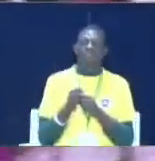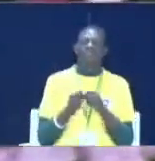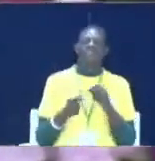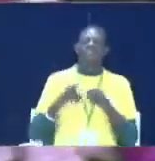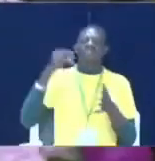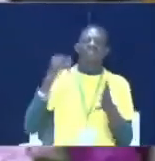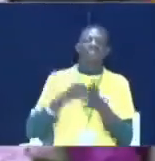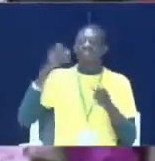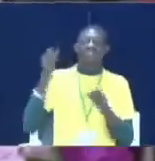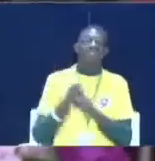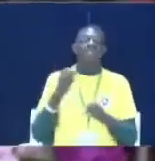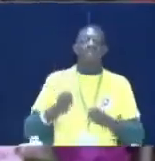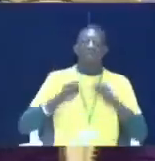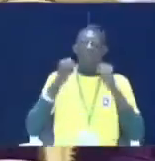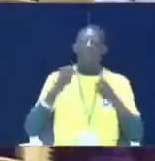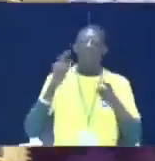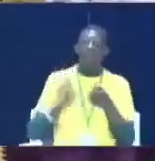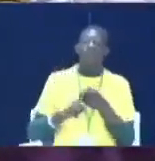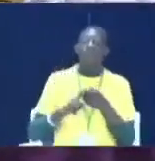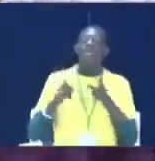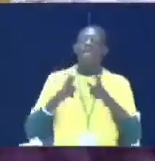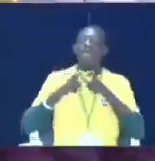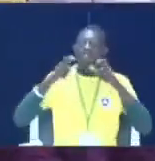It takes power to enlarge.